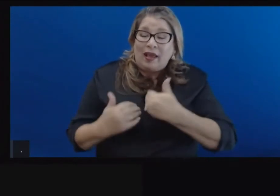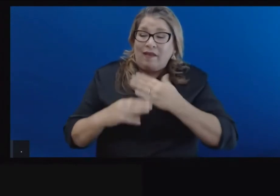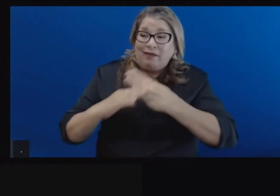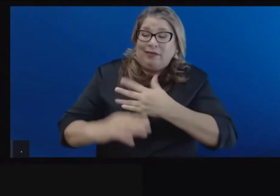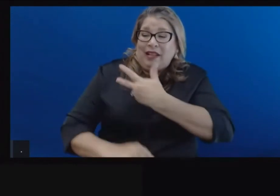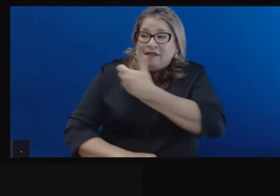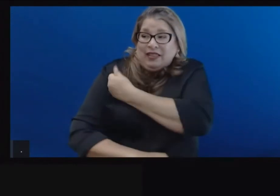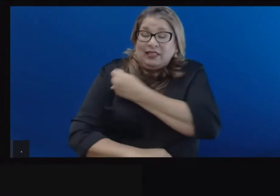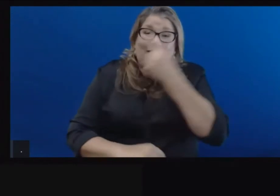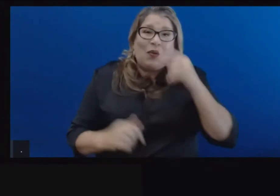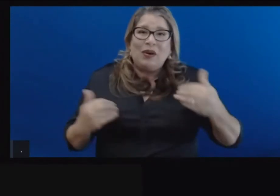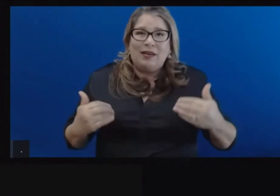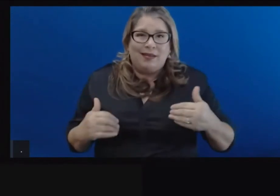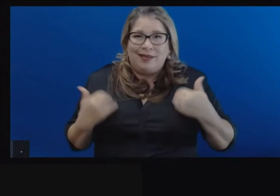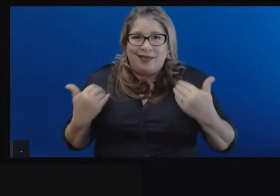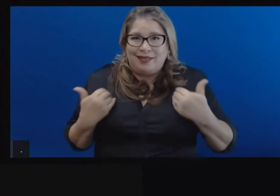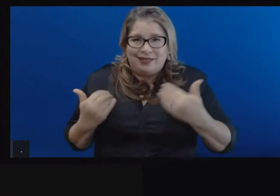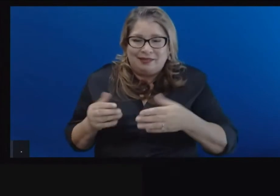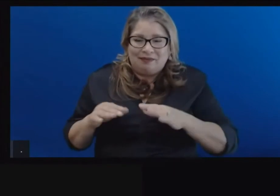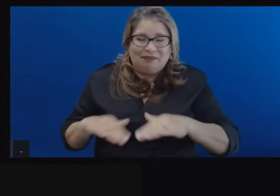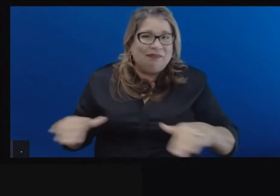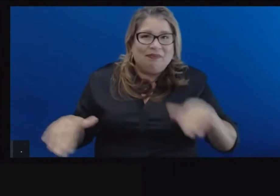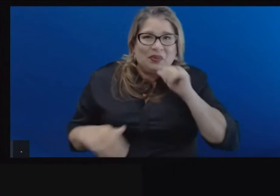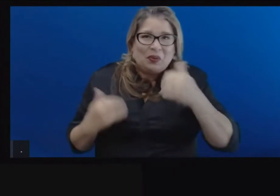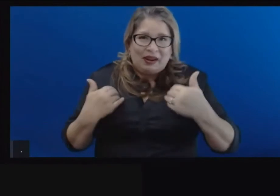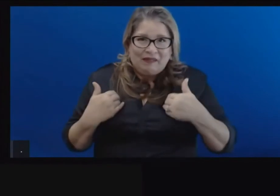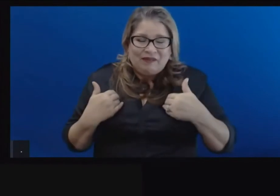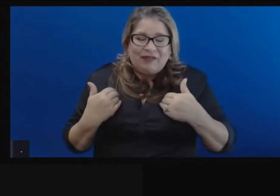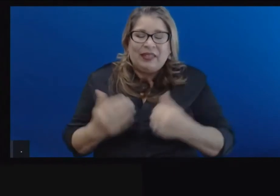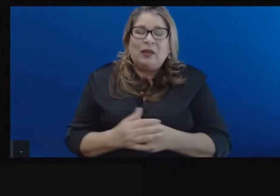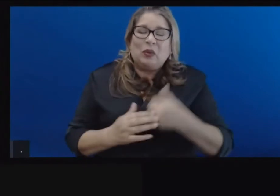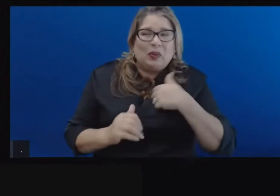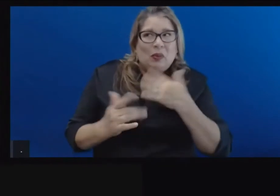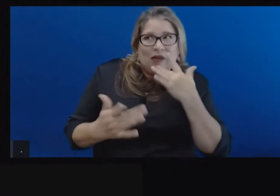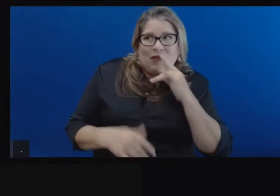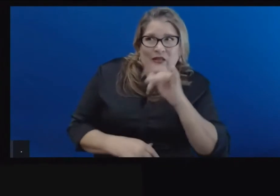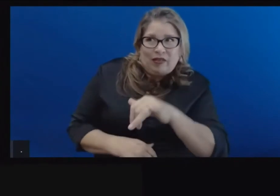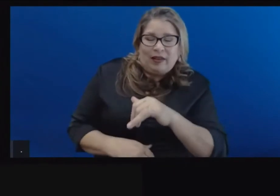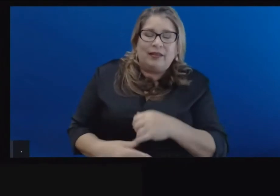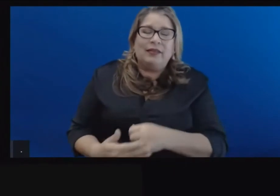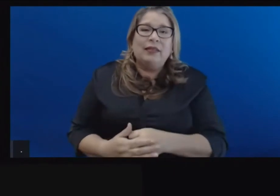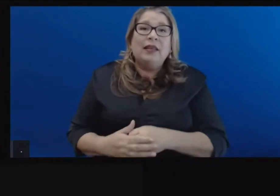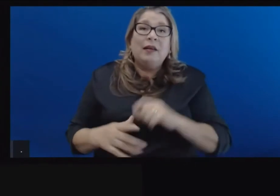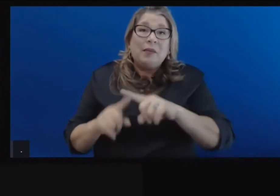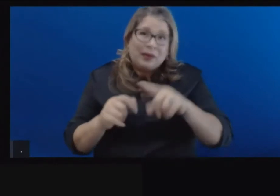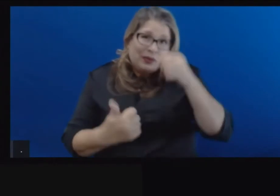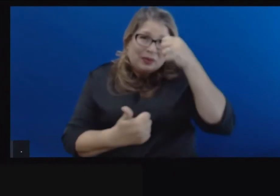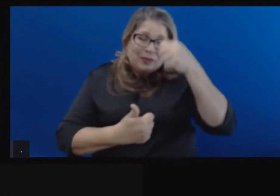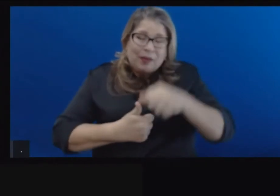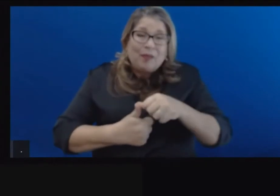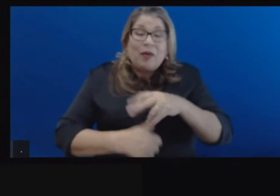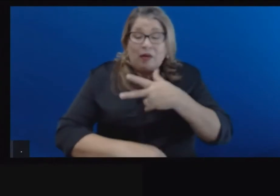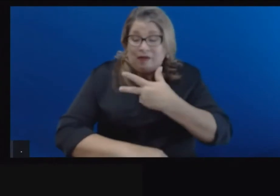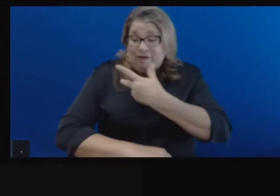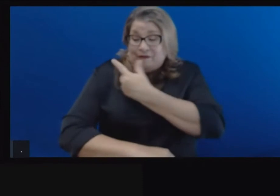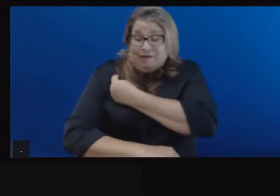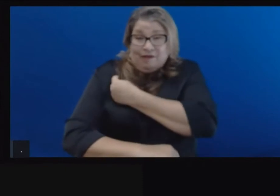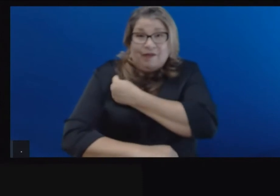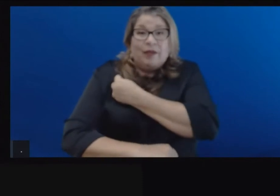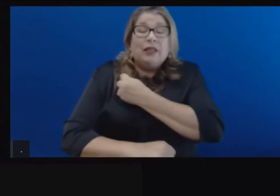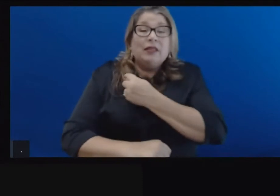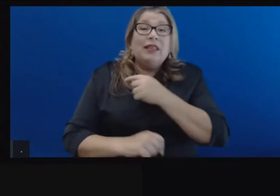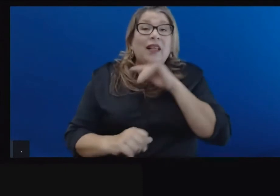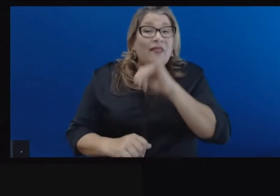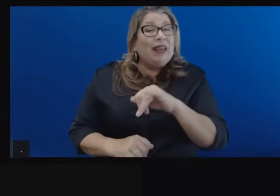that. And yes, vaccinations are one of the tools, but not the only tool that creates a safer and